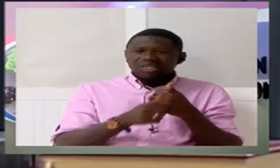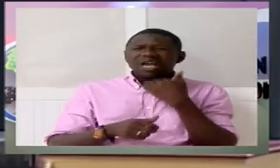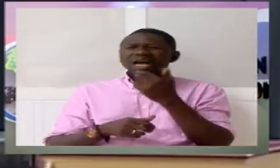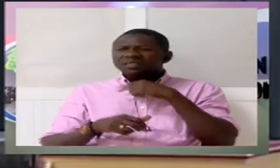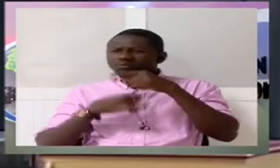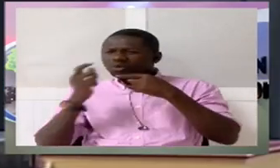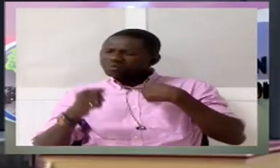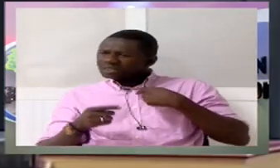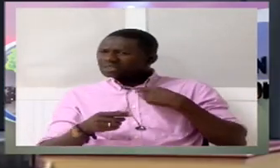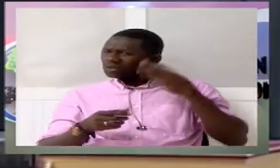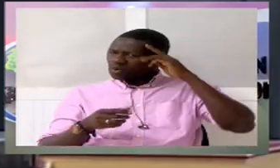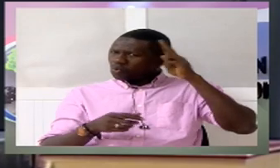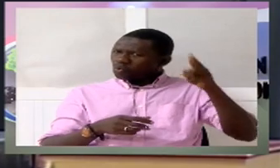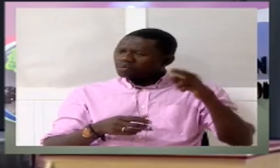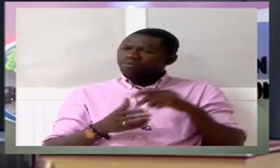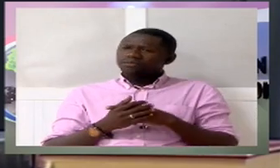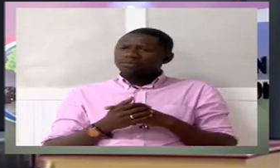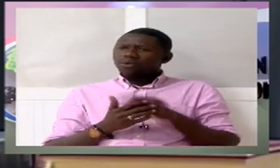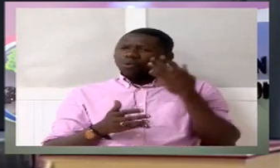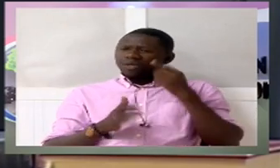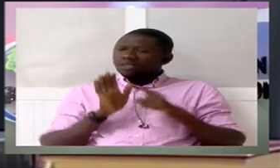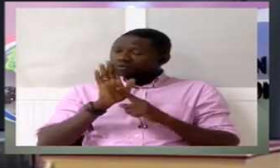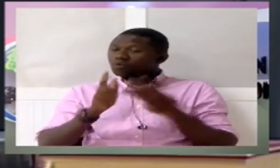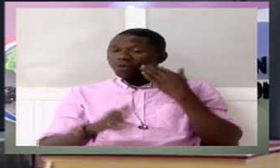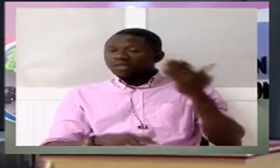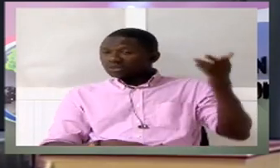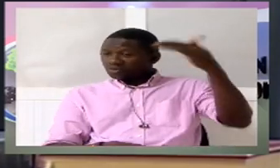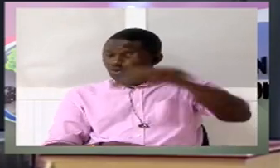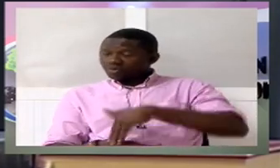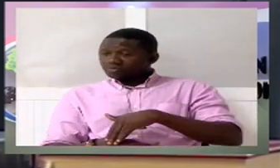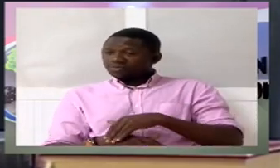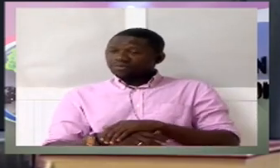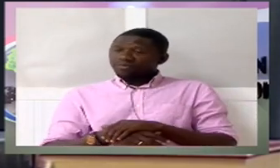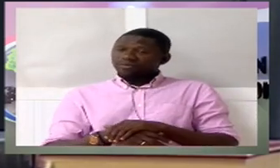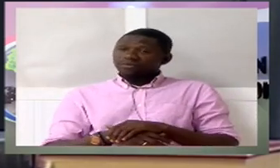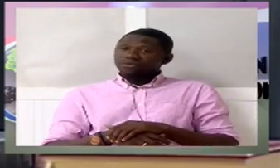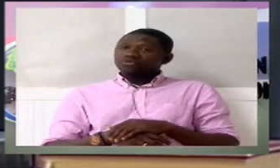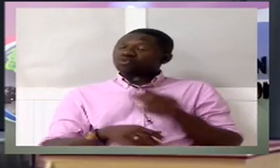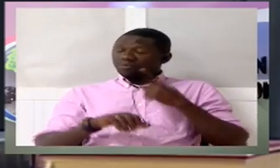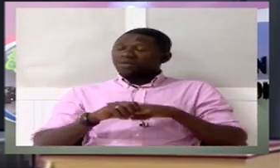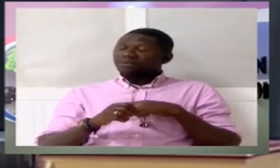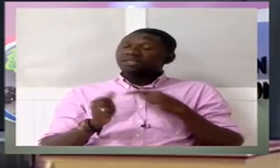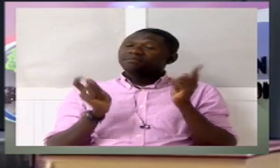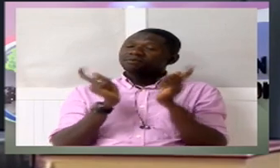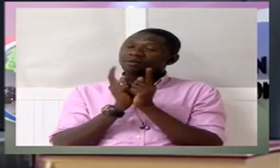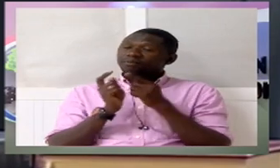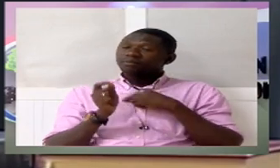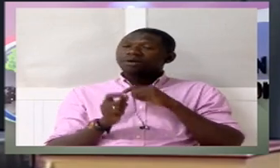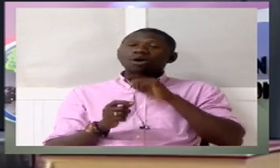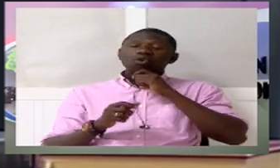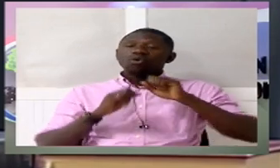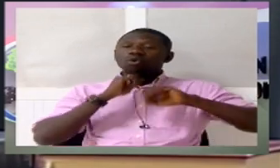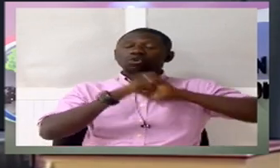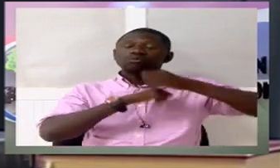come to ask about me at the house. When they come, they used to find my